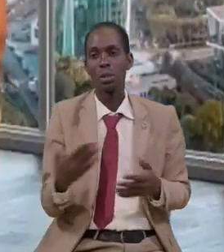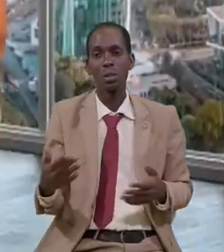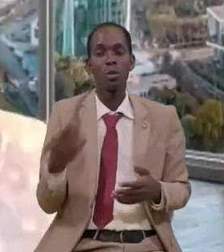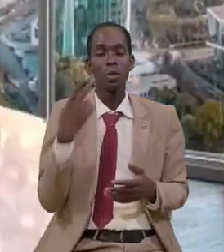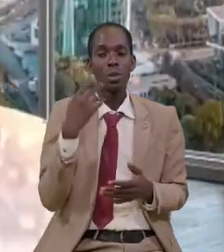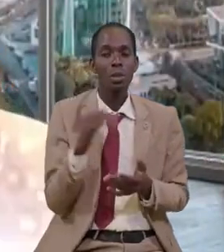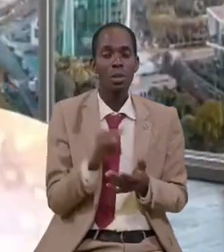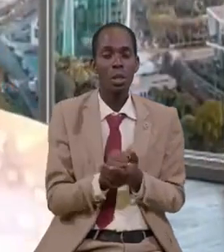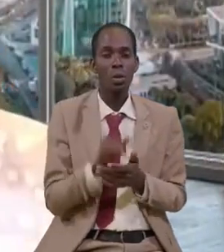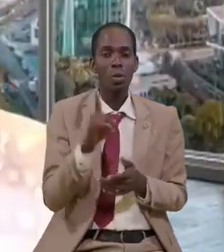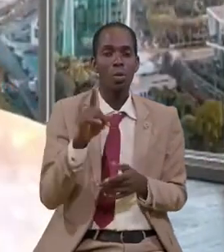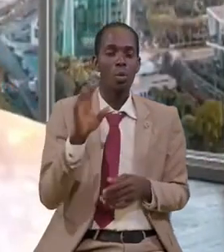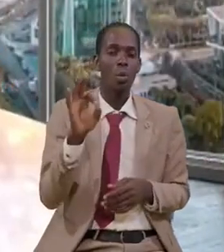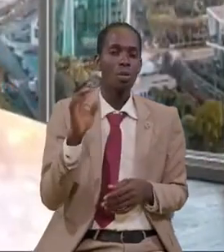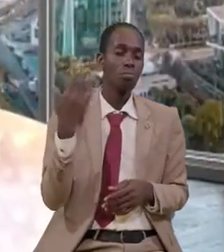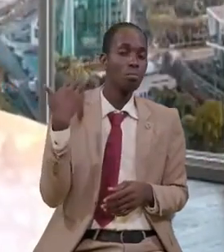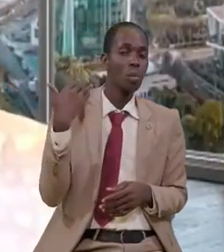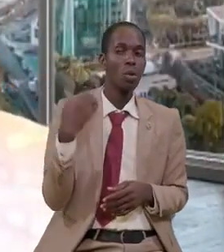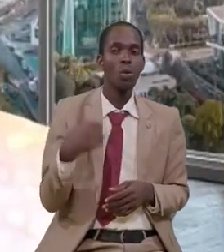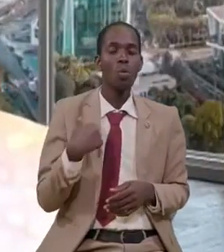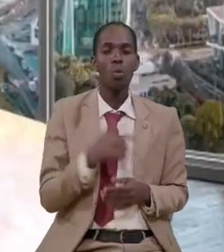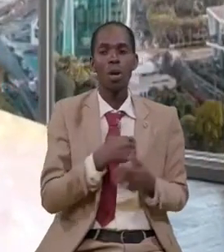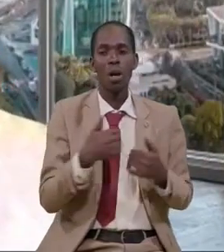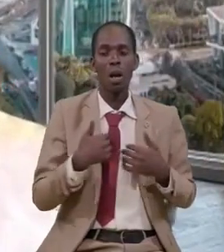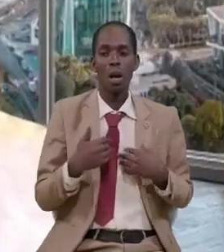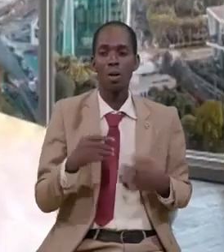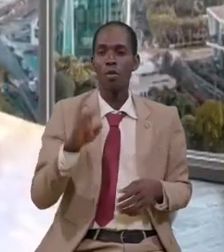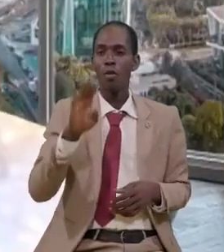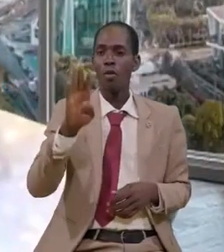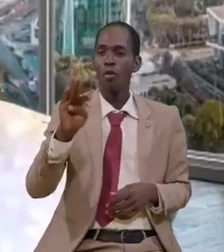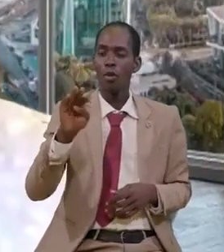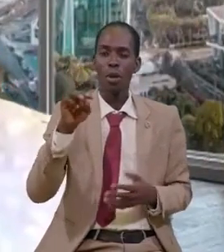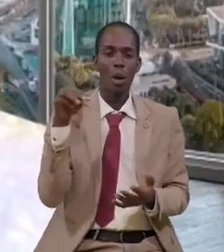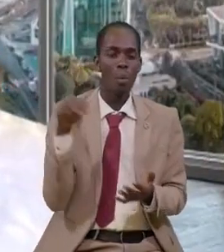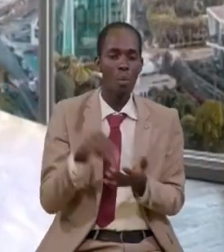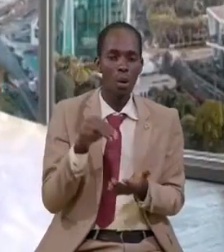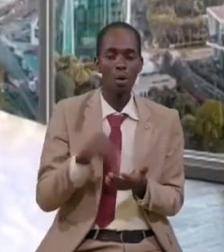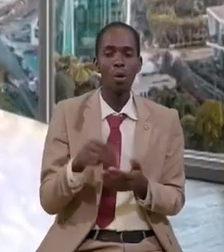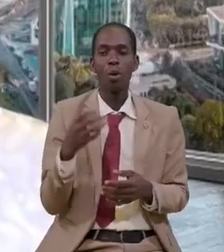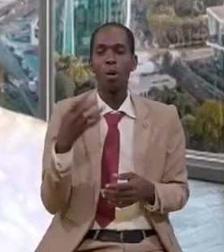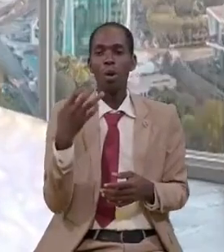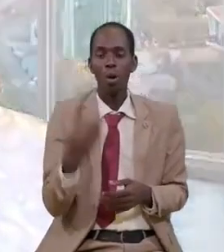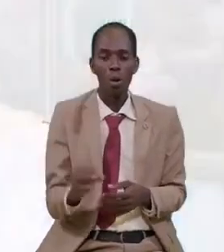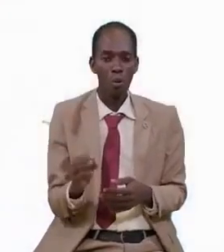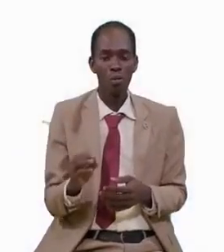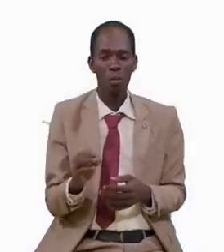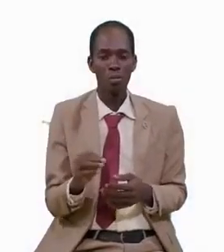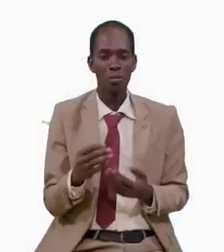least 14 million web pages of pornographic images. But today, it has skyrocketed. We